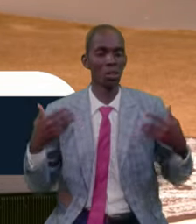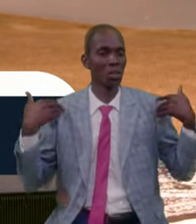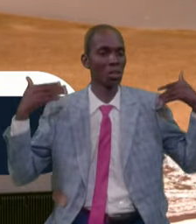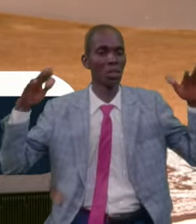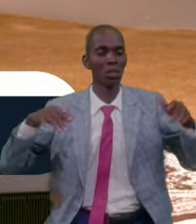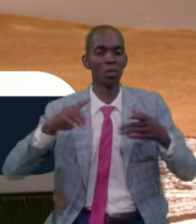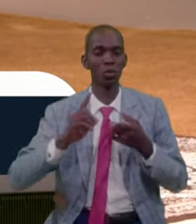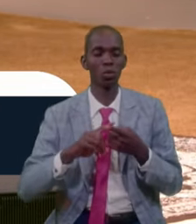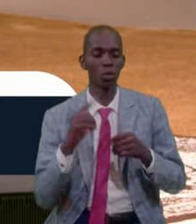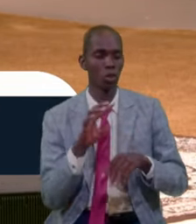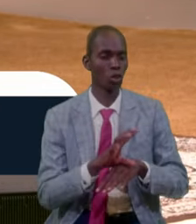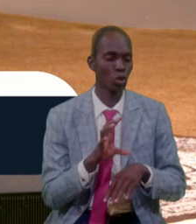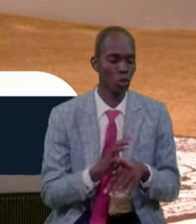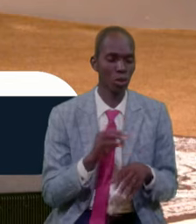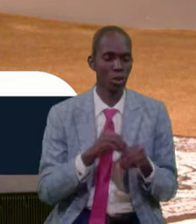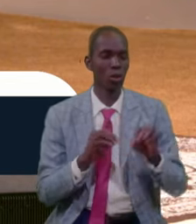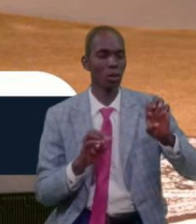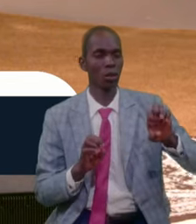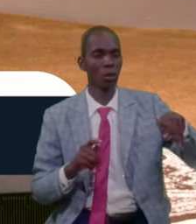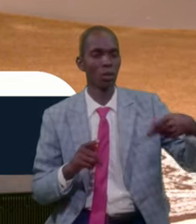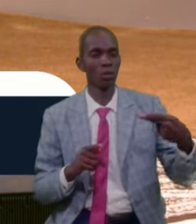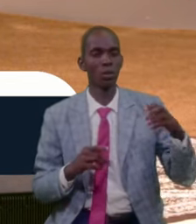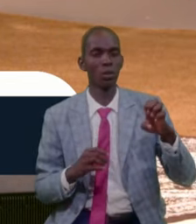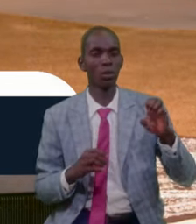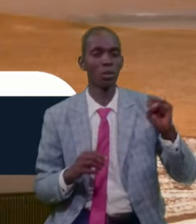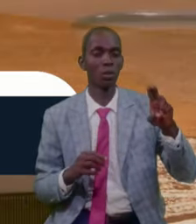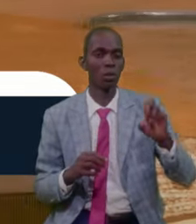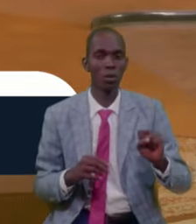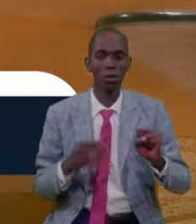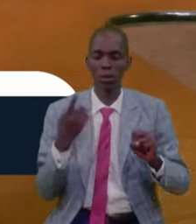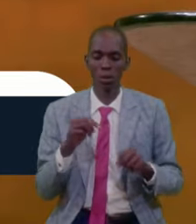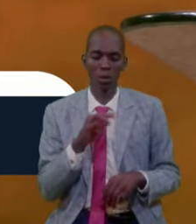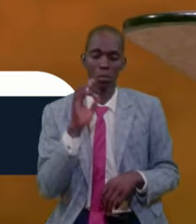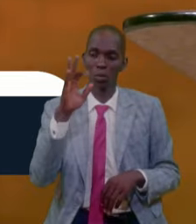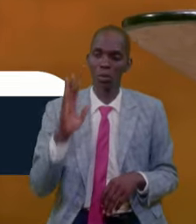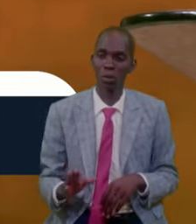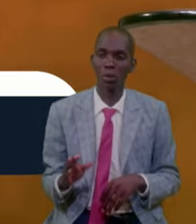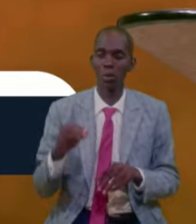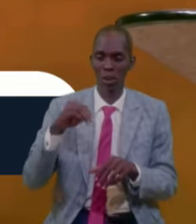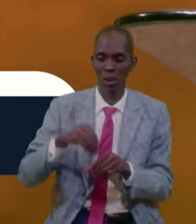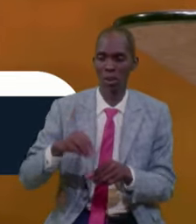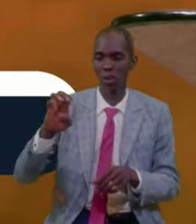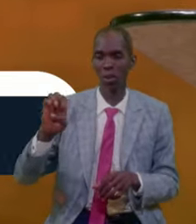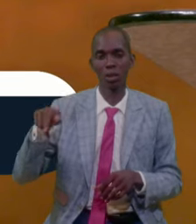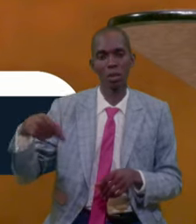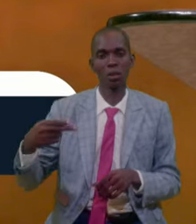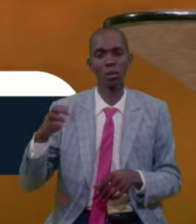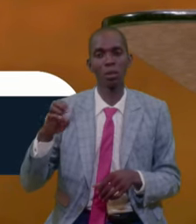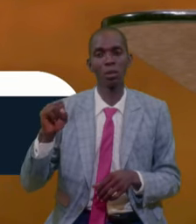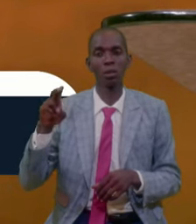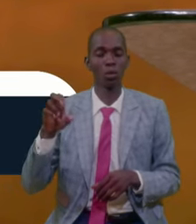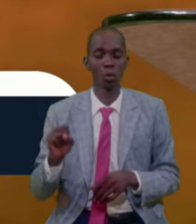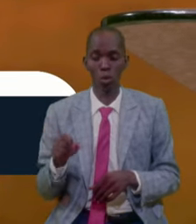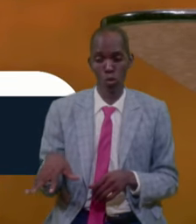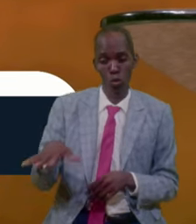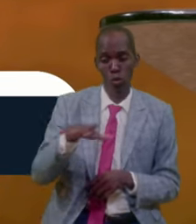Ephesus, the members of the church, the minister of the church in Ephesus. They loved doctrine,